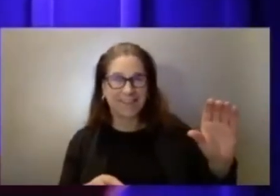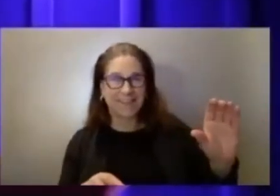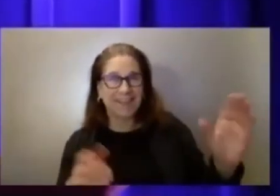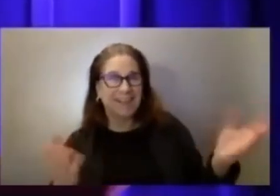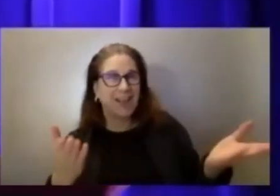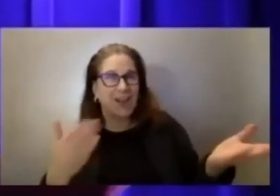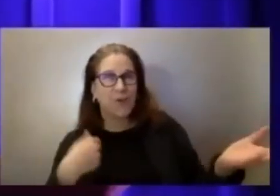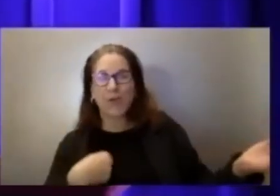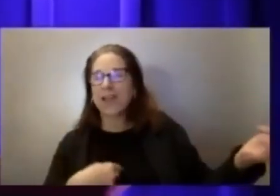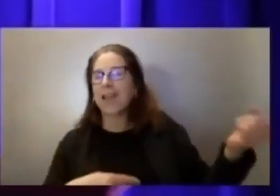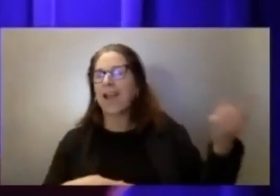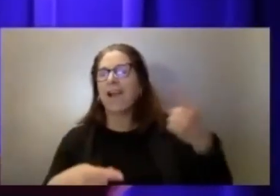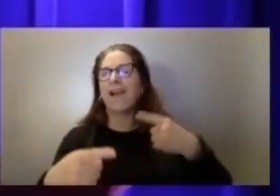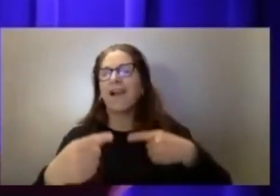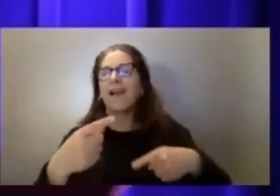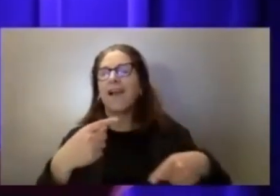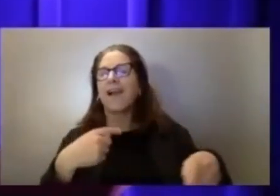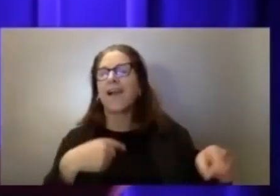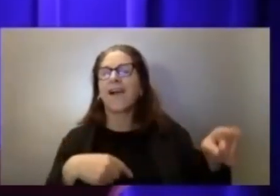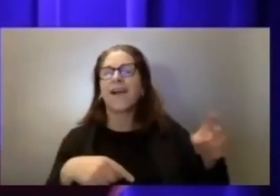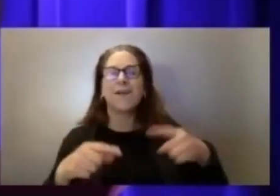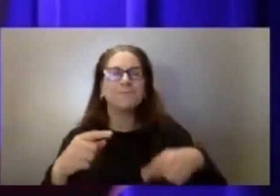Kansas City, here we come.